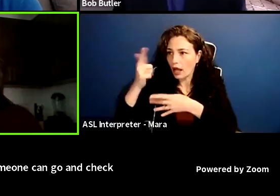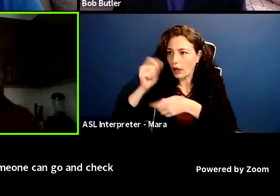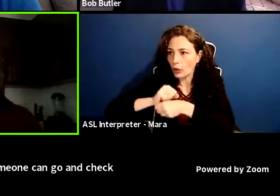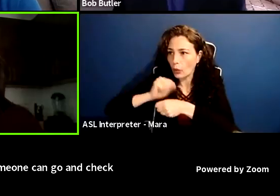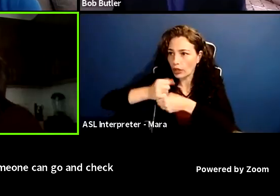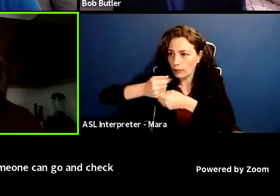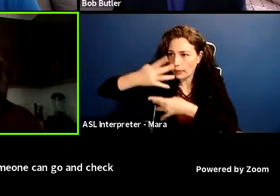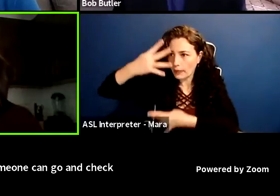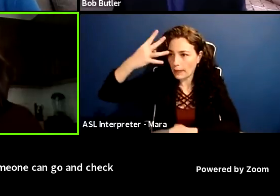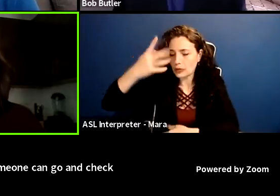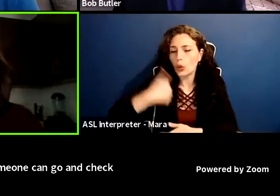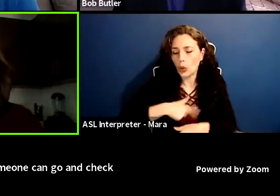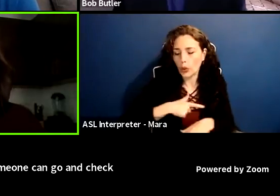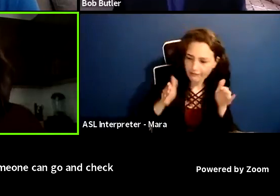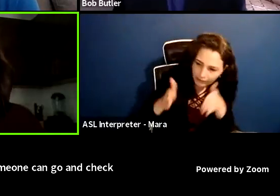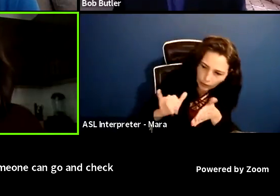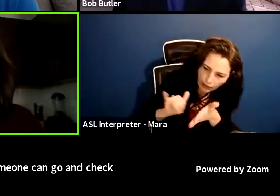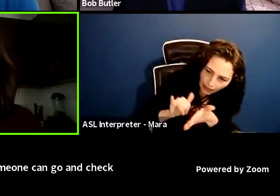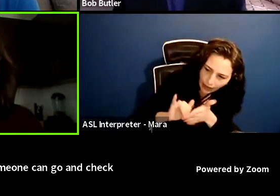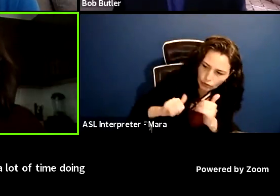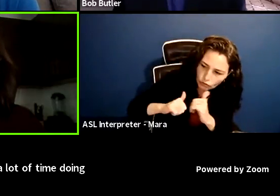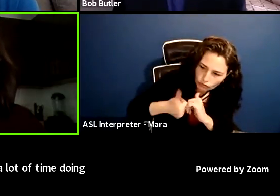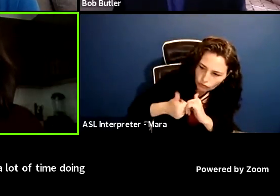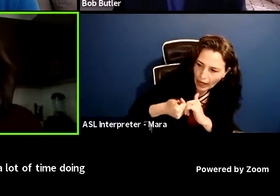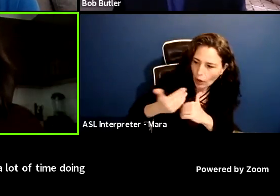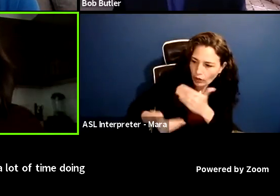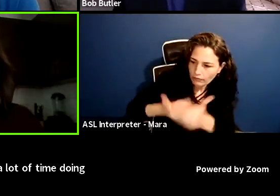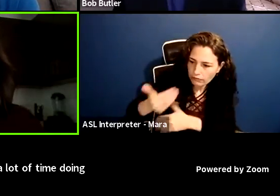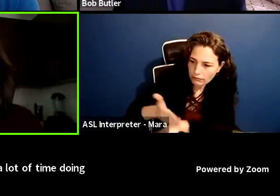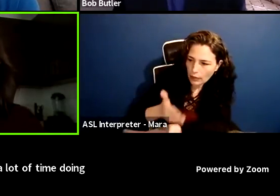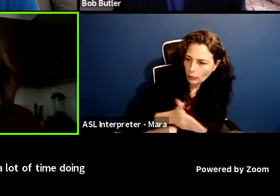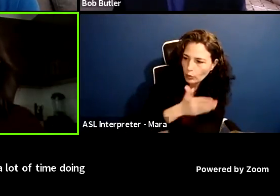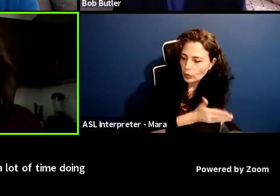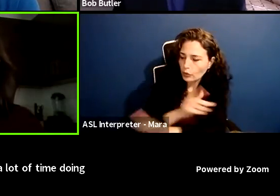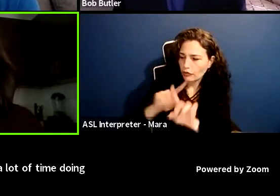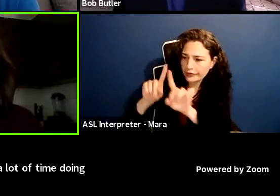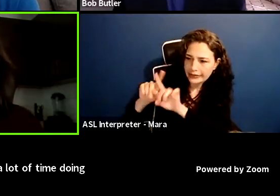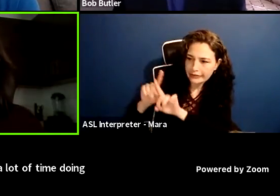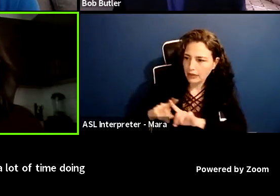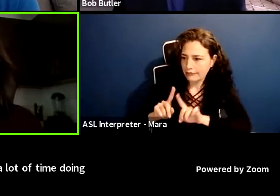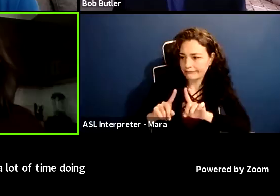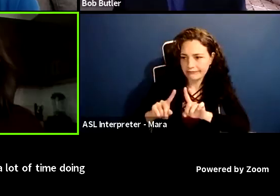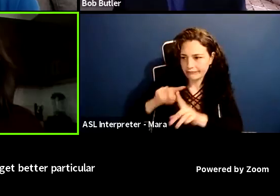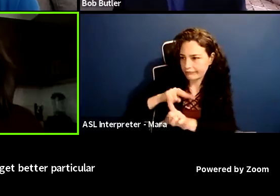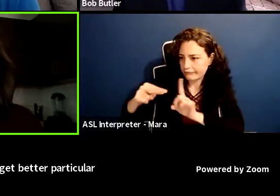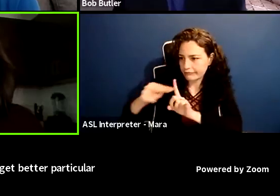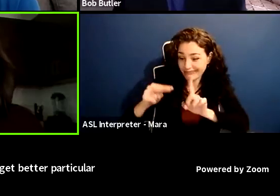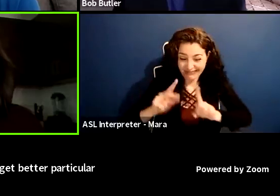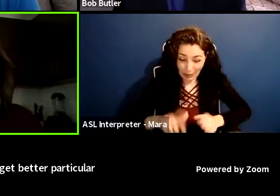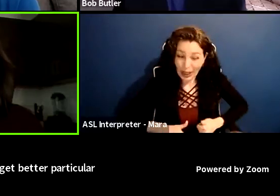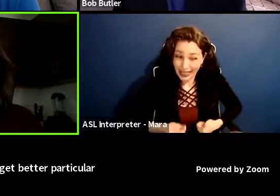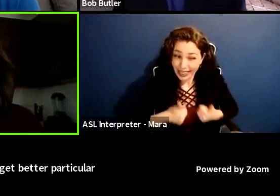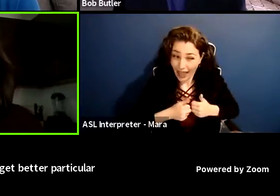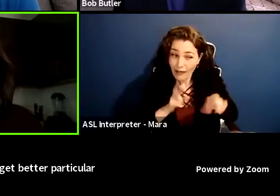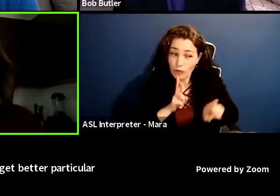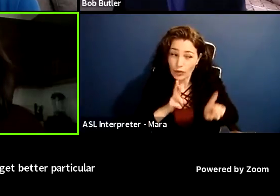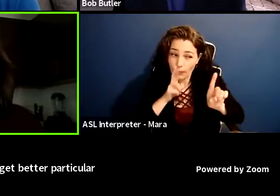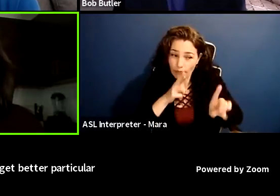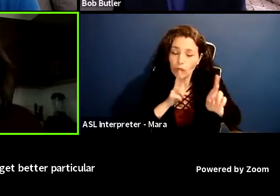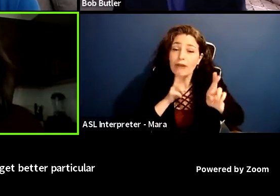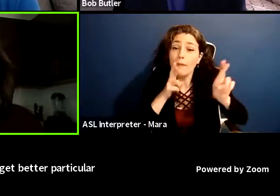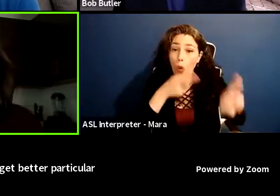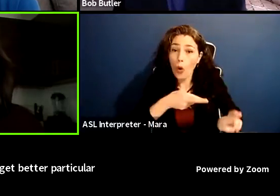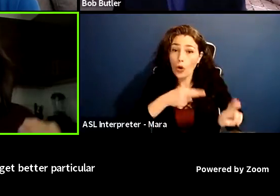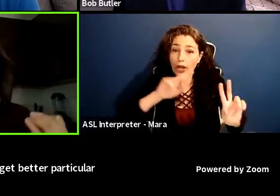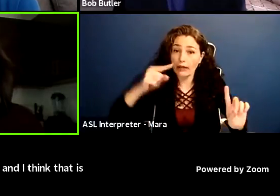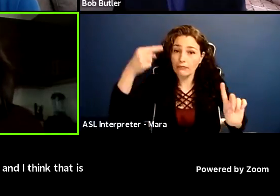time just trying to get better, particularly in the area of live reporting. And I think that's something that sometimes students don't have a